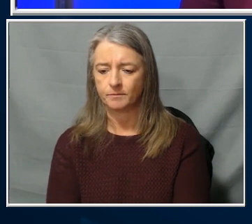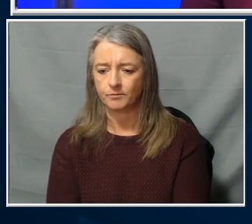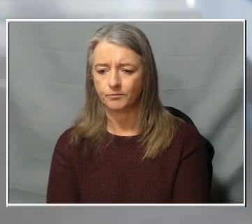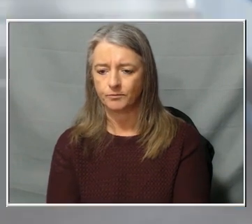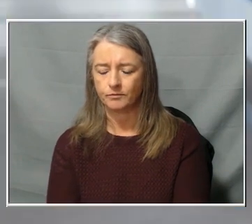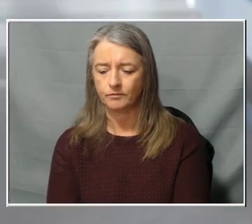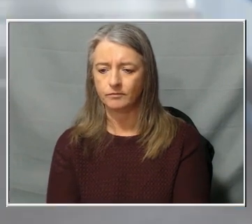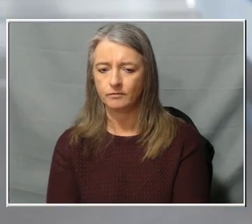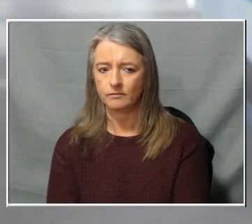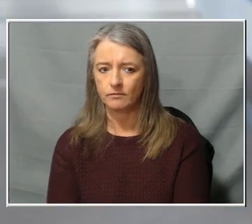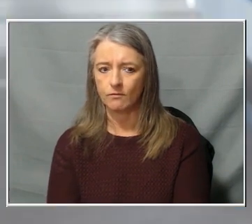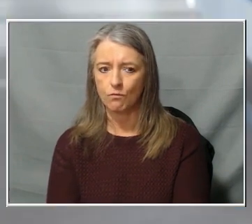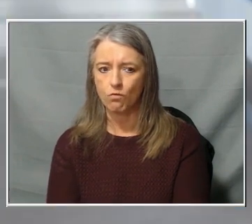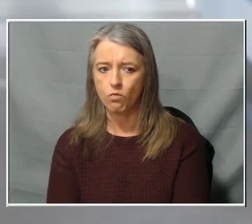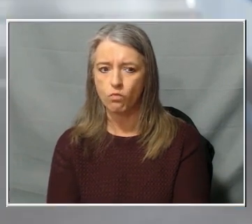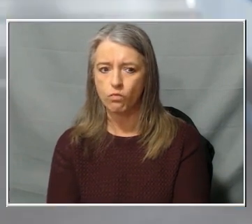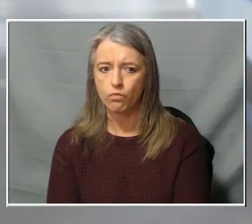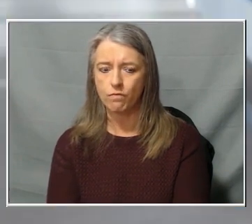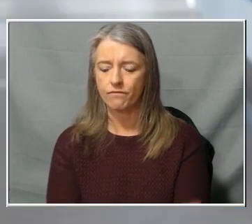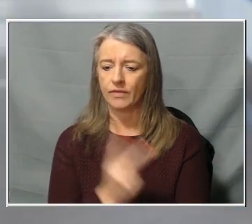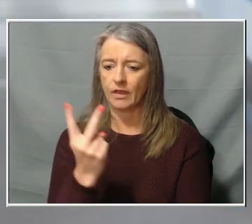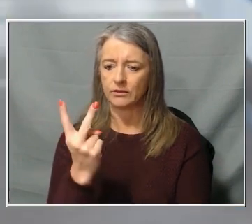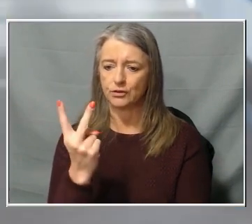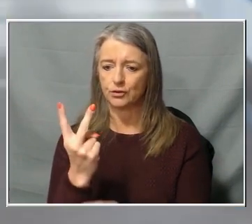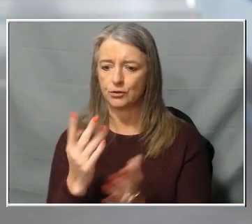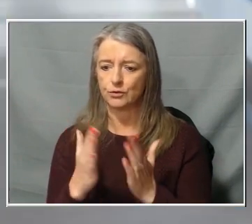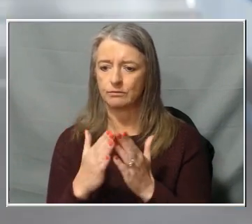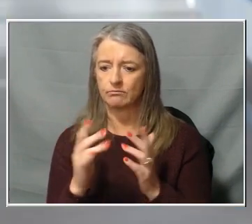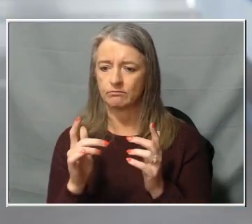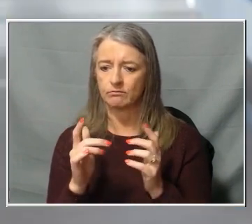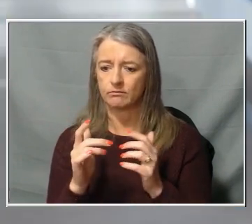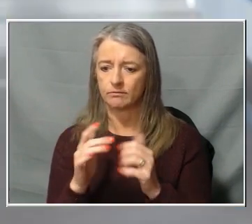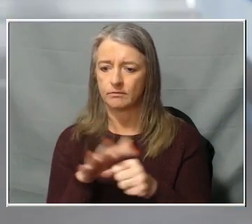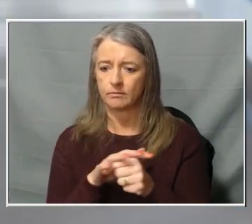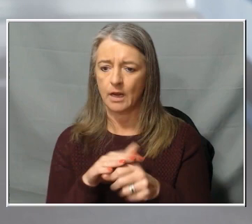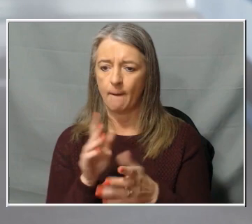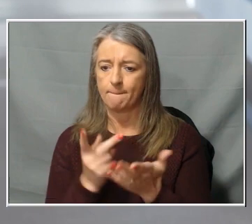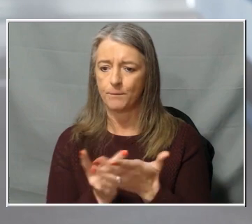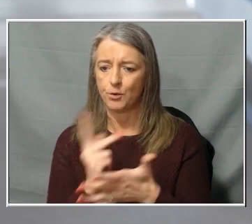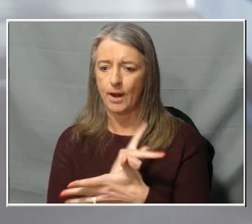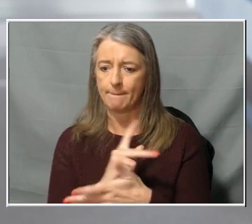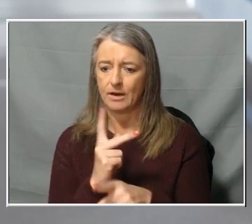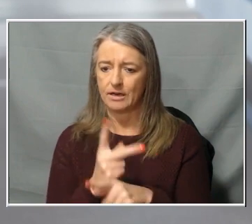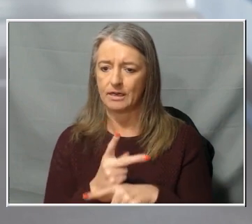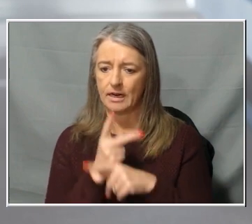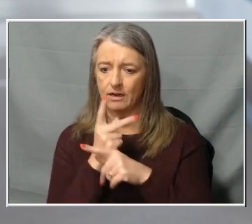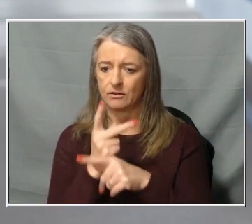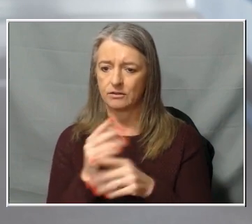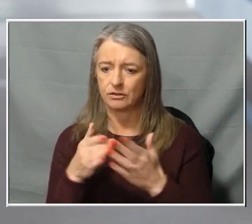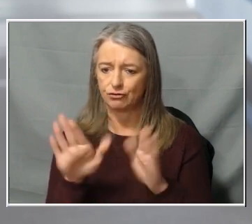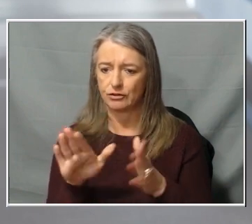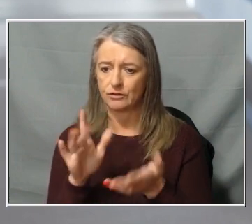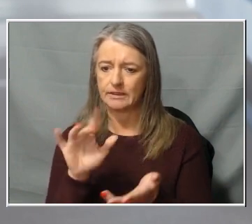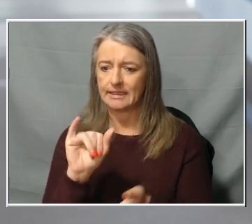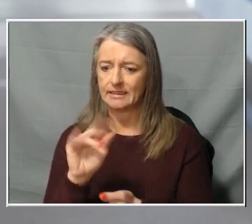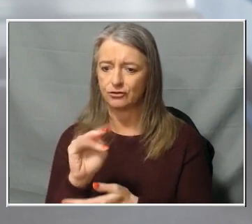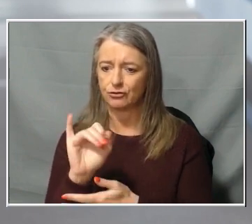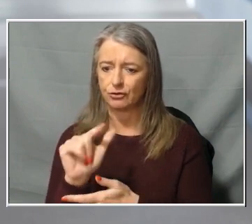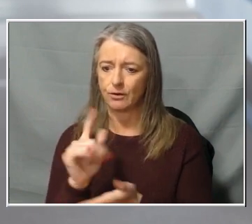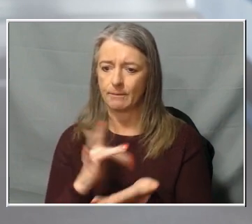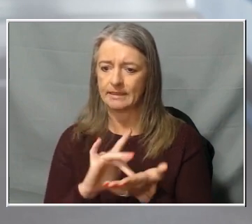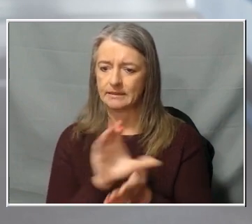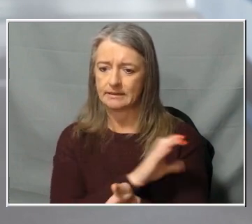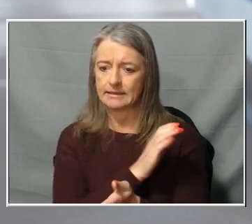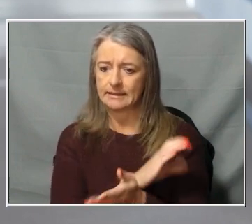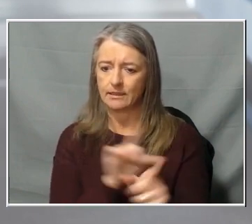Yeah, so the 2 main occupants of the building will be primary care, brought to you by our general internal medicine clinic, as